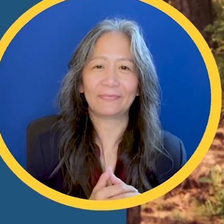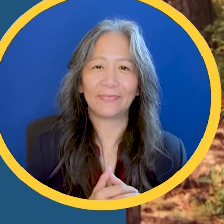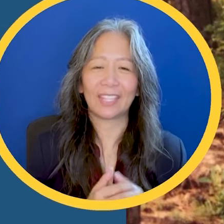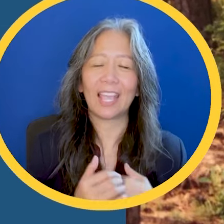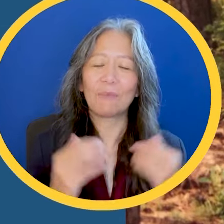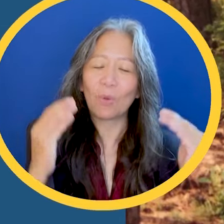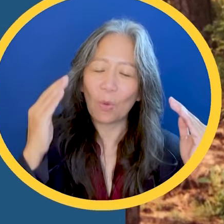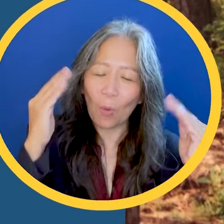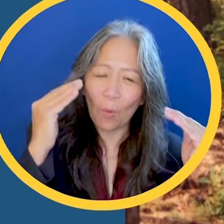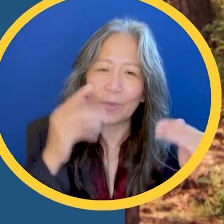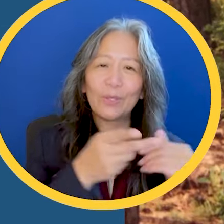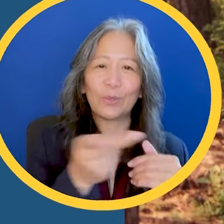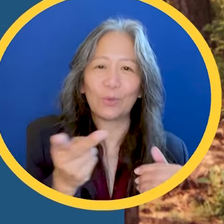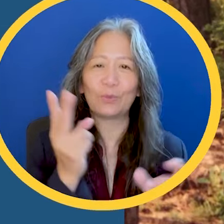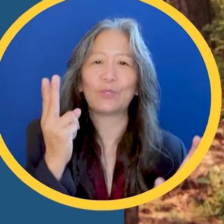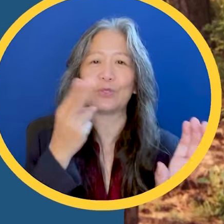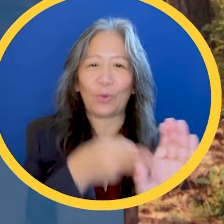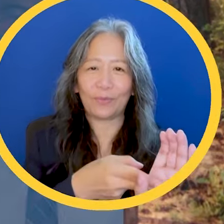I always hope you guys will join.